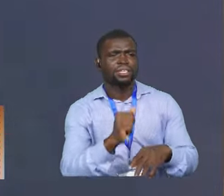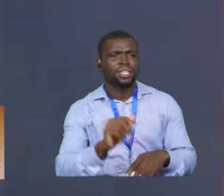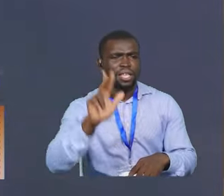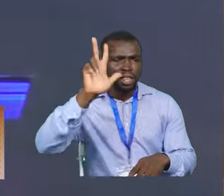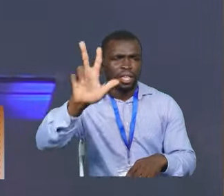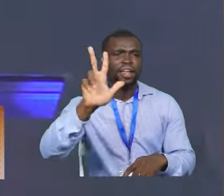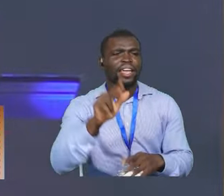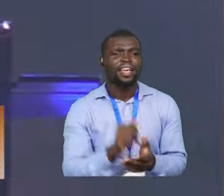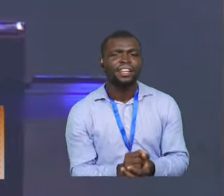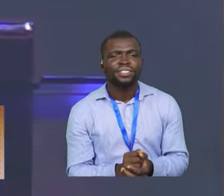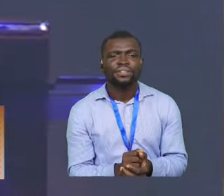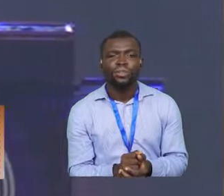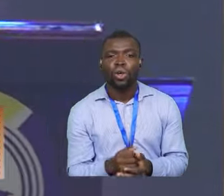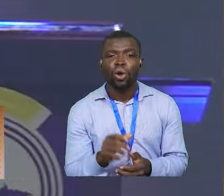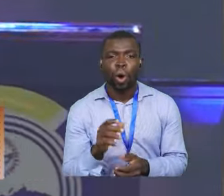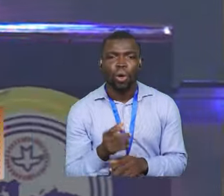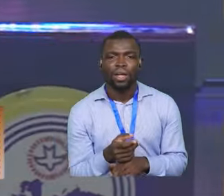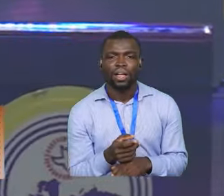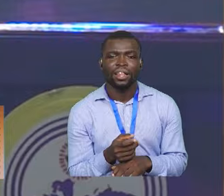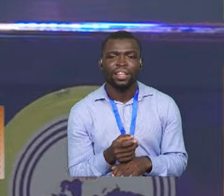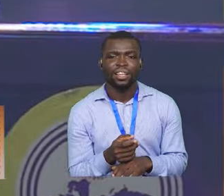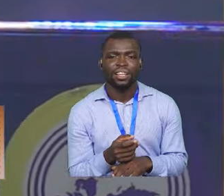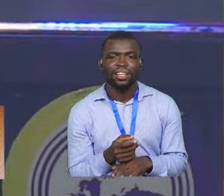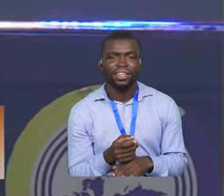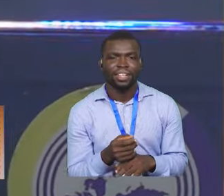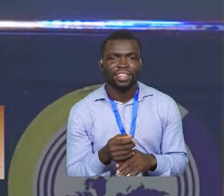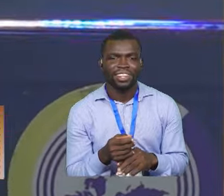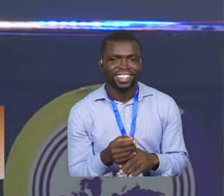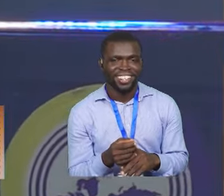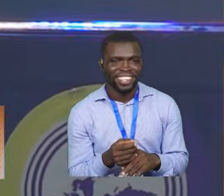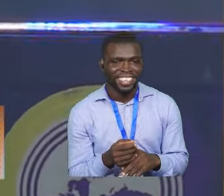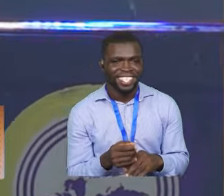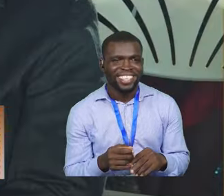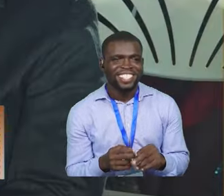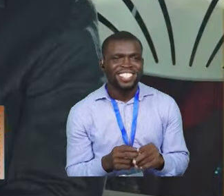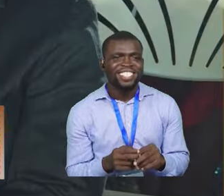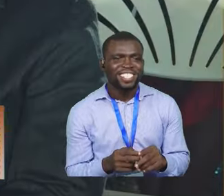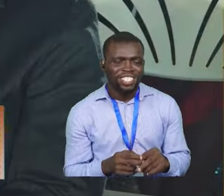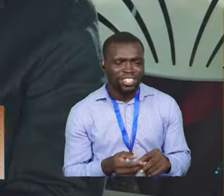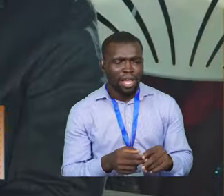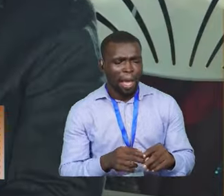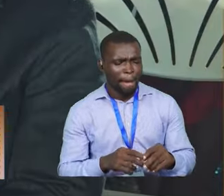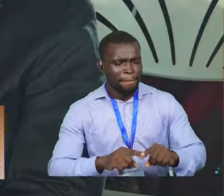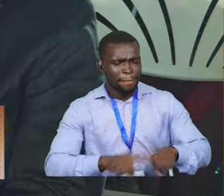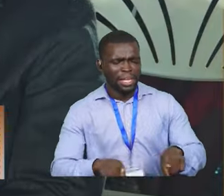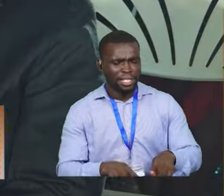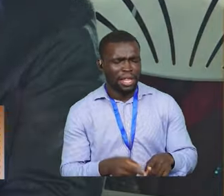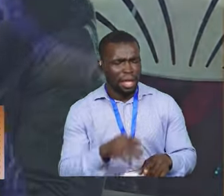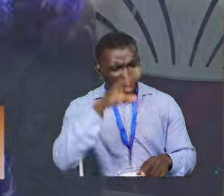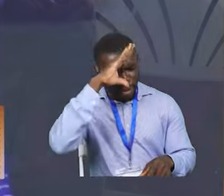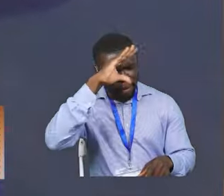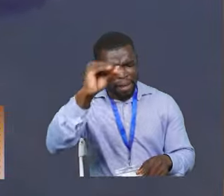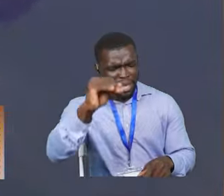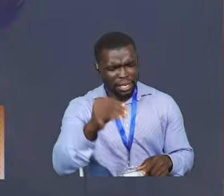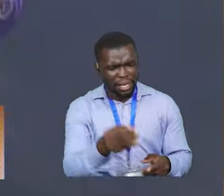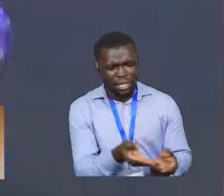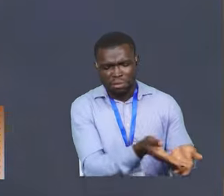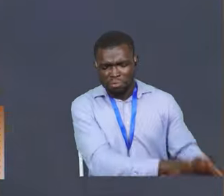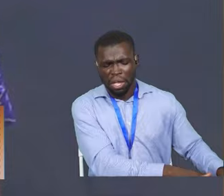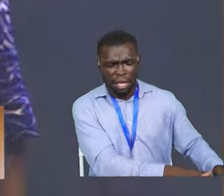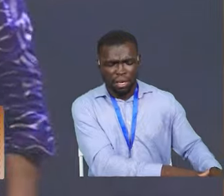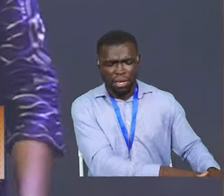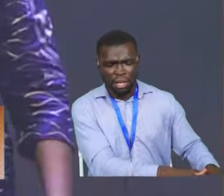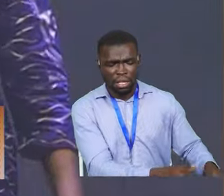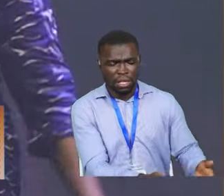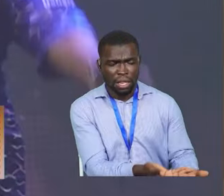time. There was no response. He was still laying there dead. We kept